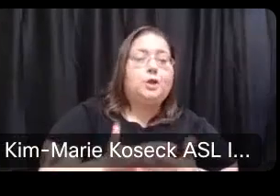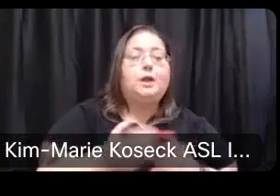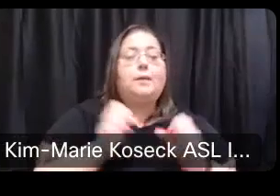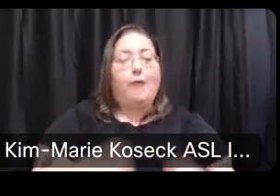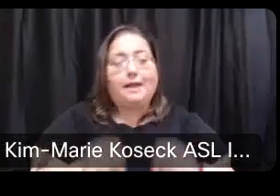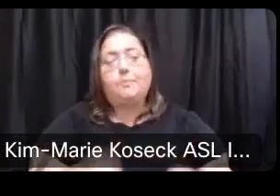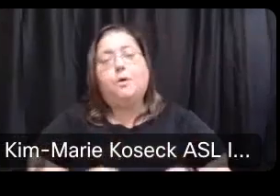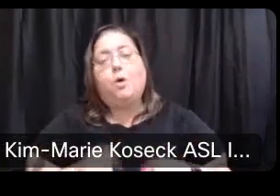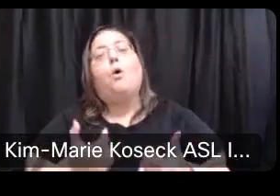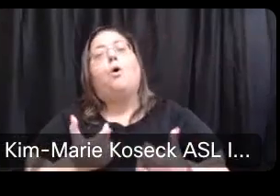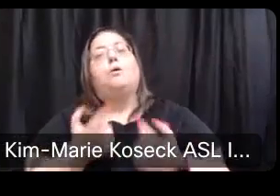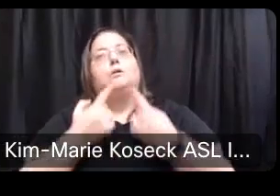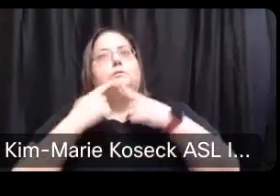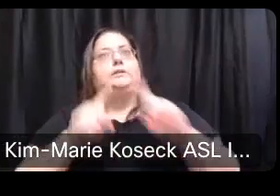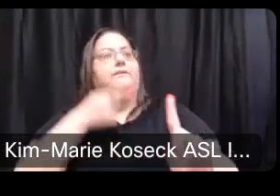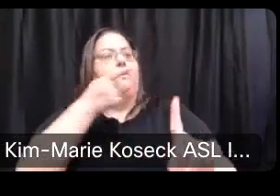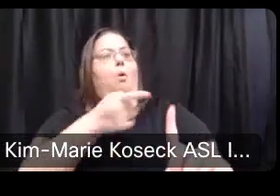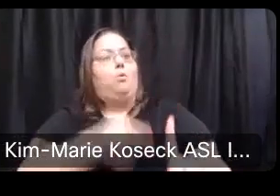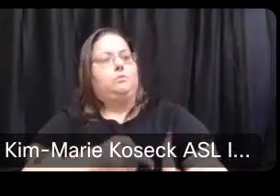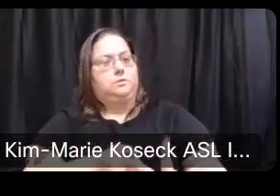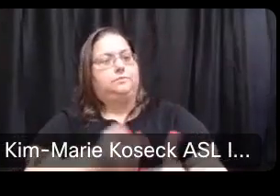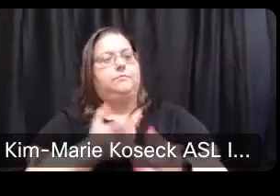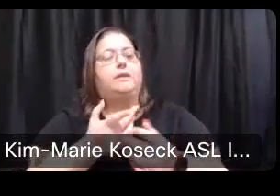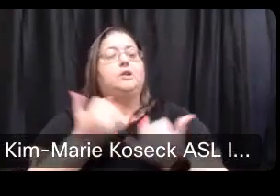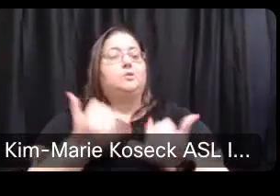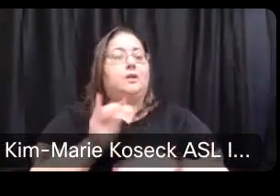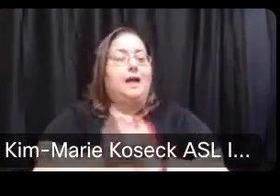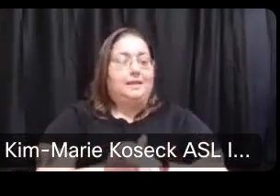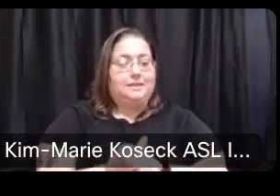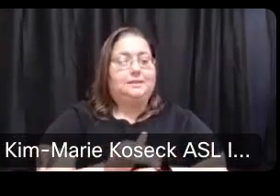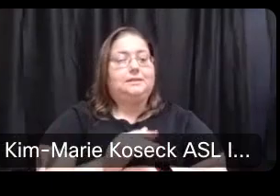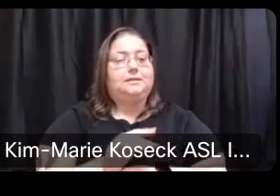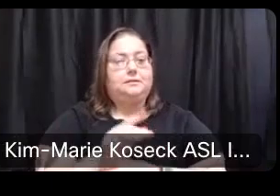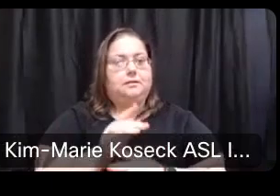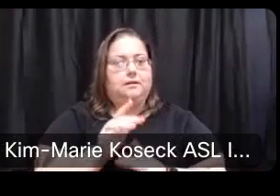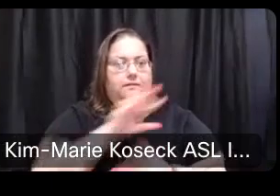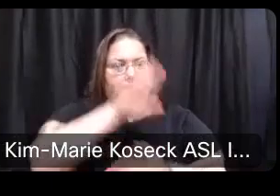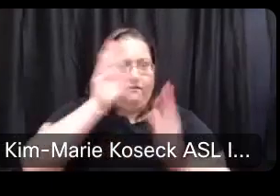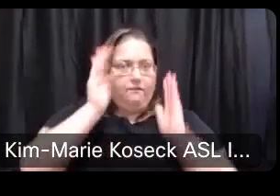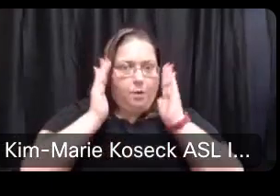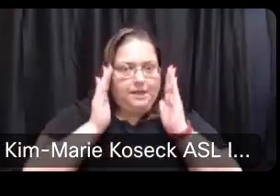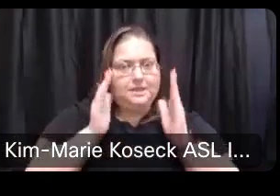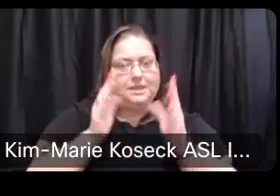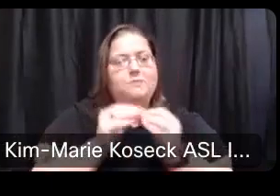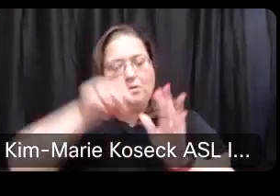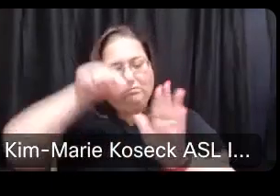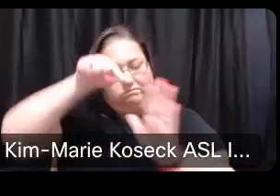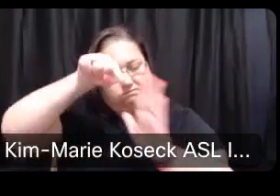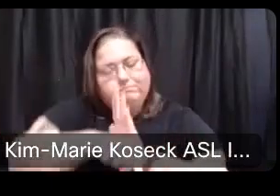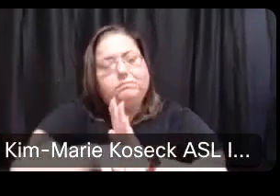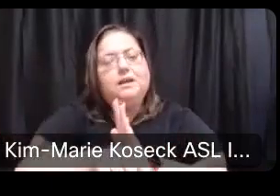for achieving the outlined goals. And again, tonight's feature is looking more in depth at